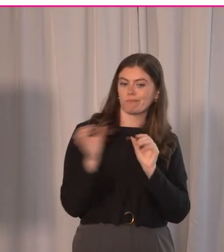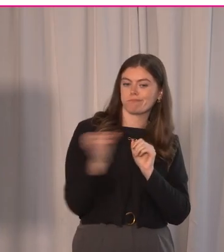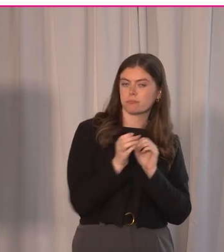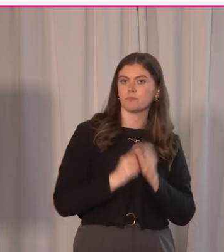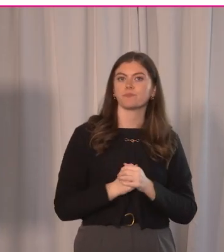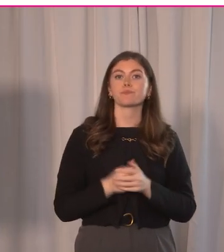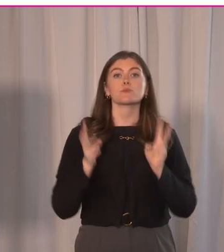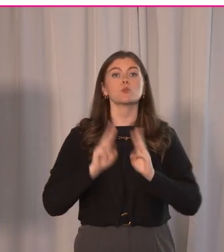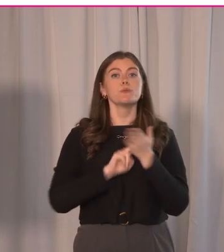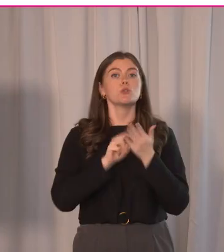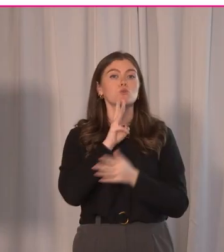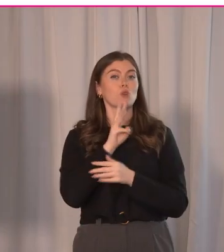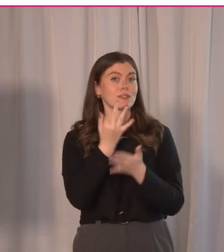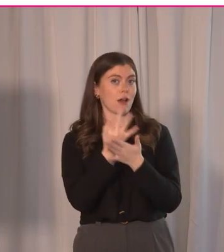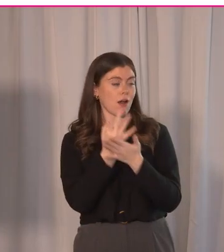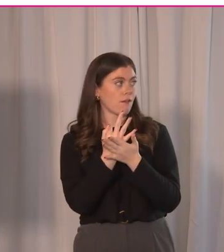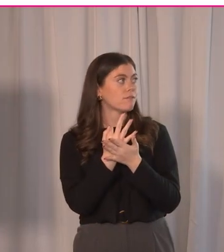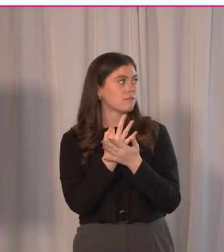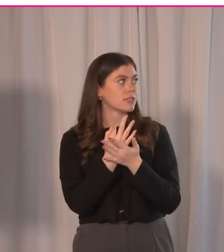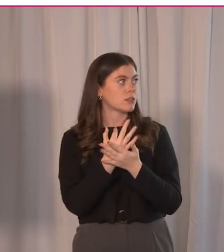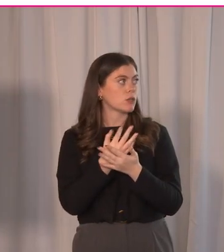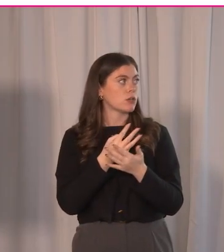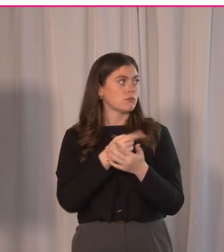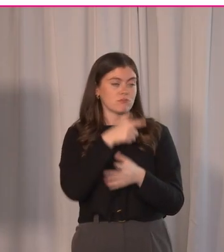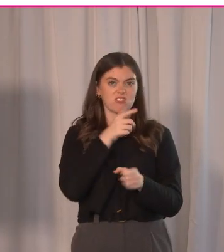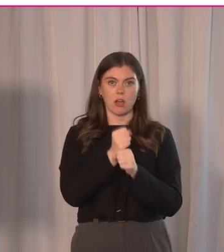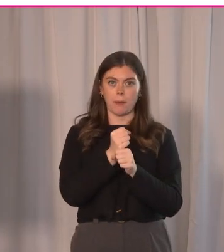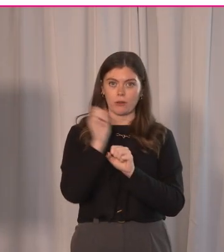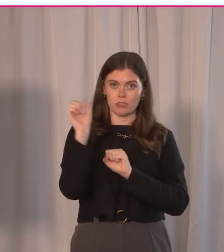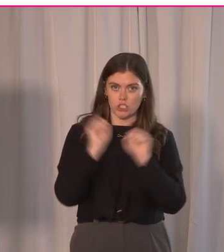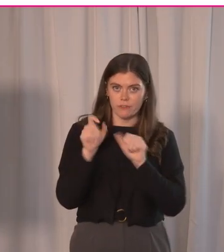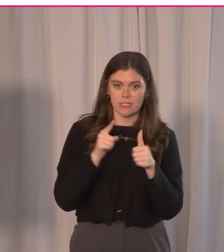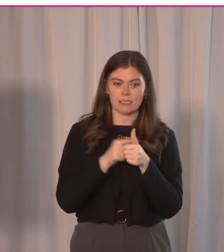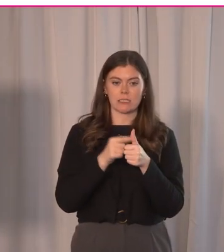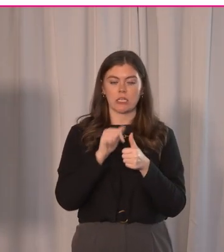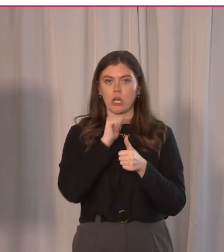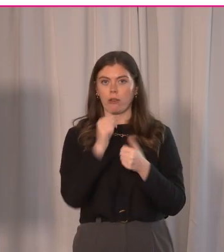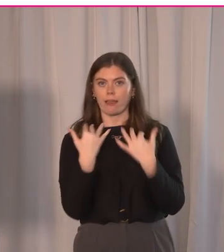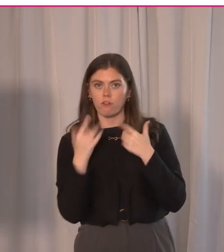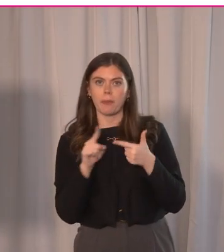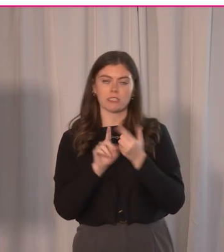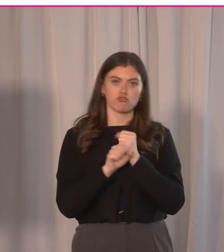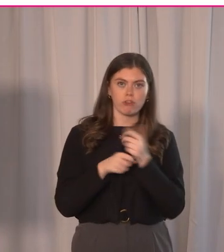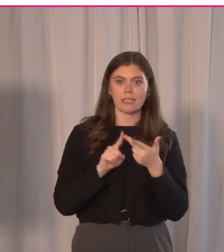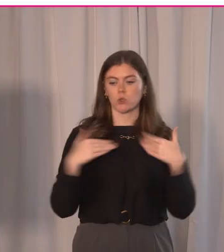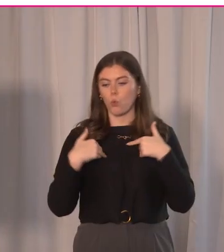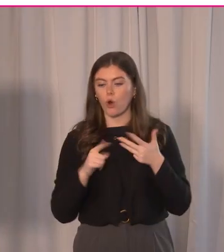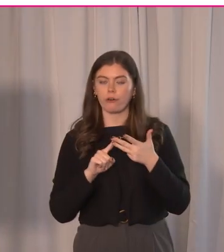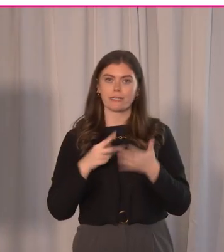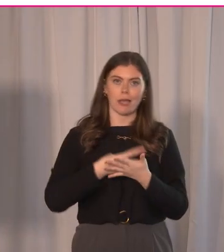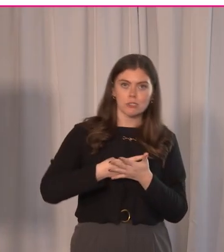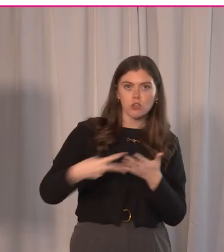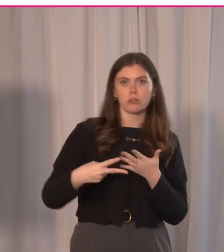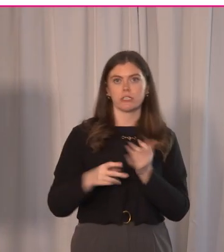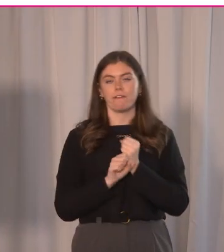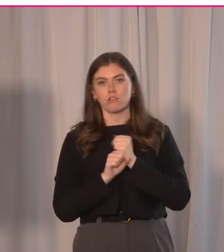Women used these words quite a lot when they talked about the services. Uninformed, distressed, worried, exhausted,